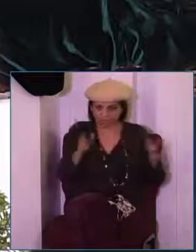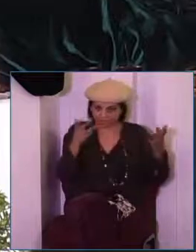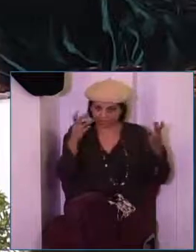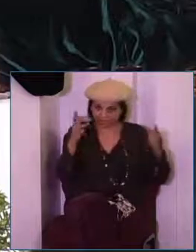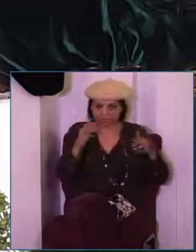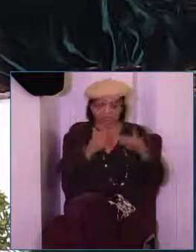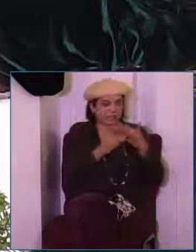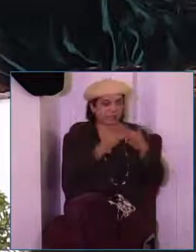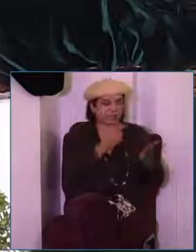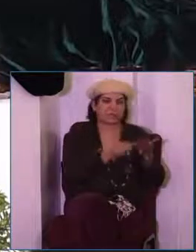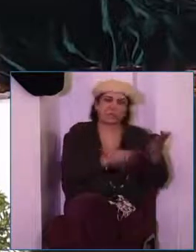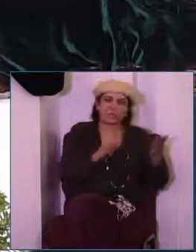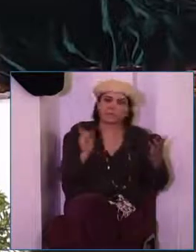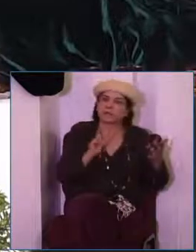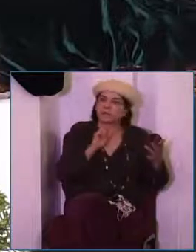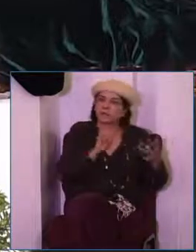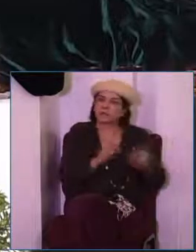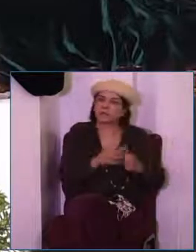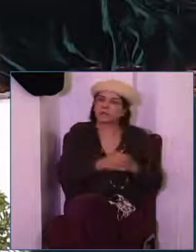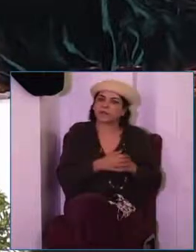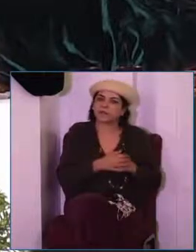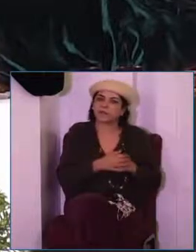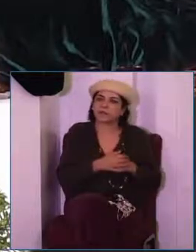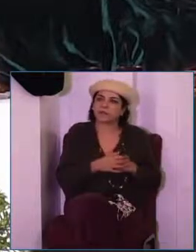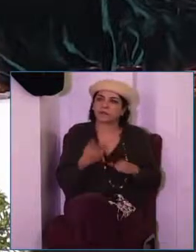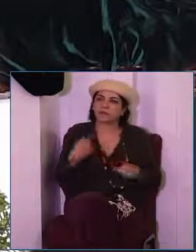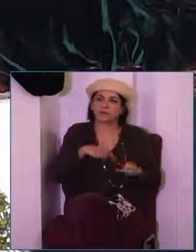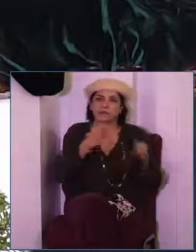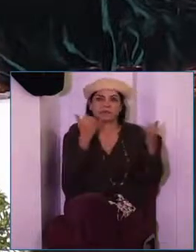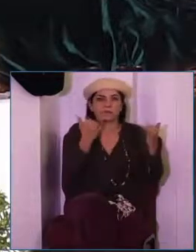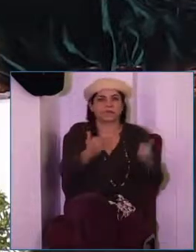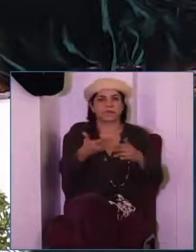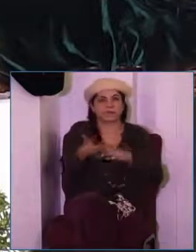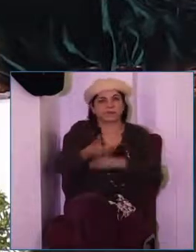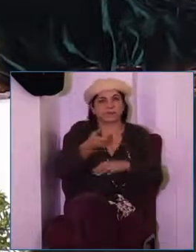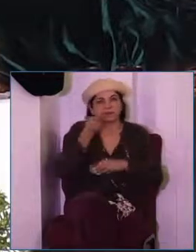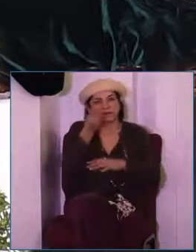or where they are, we now invite